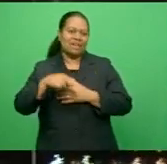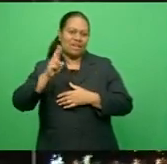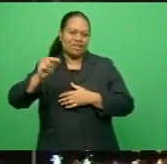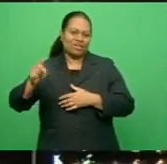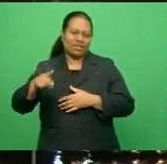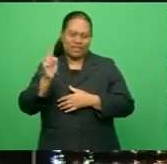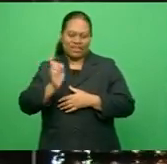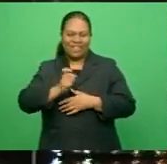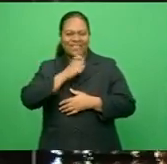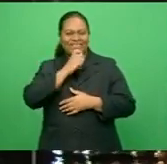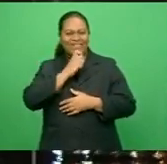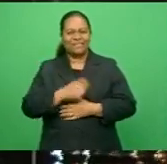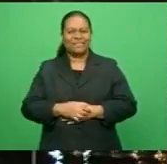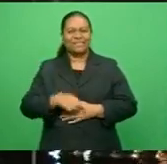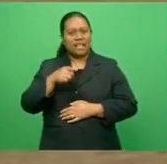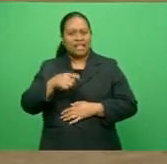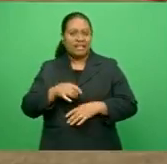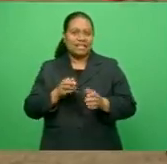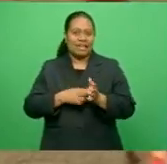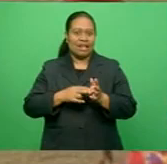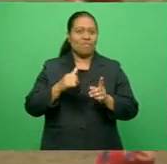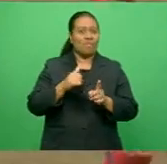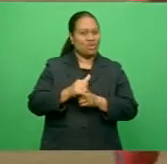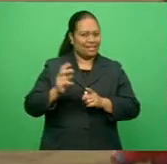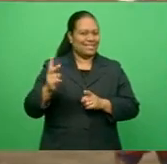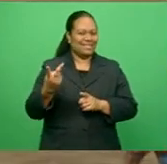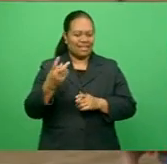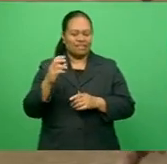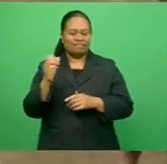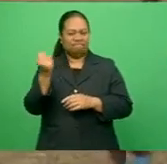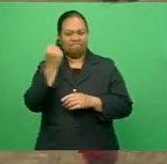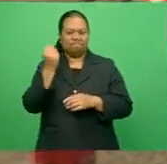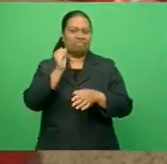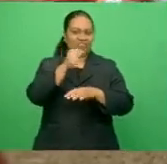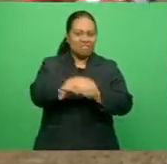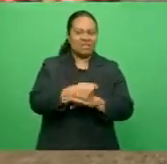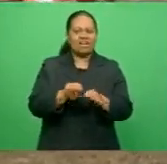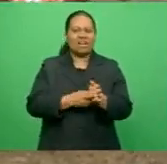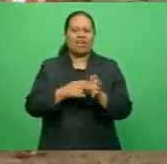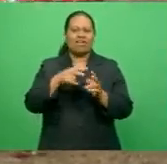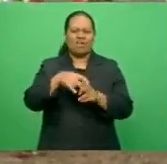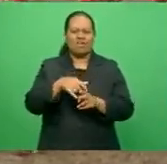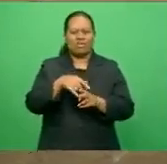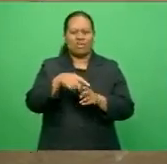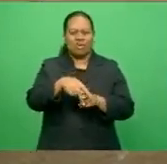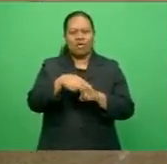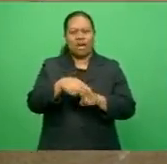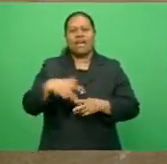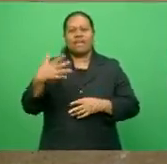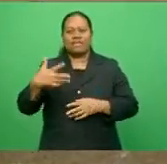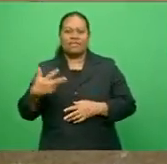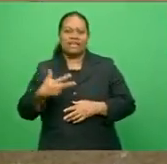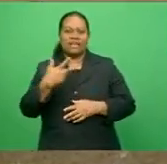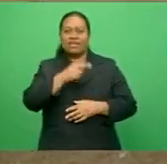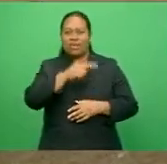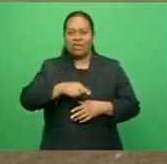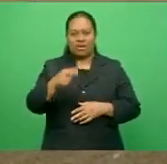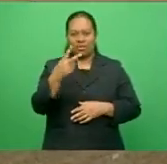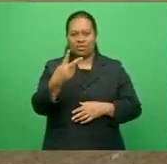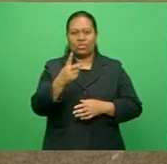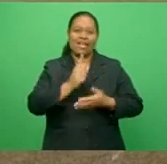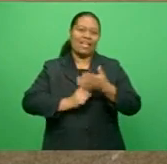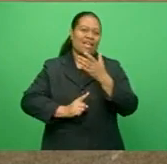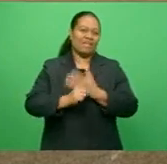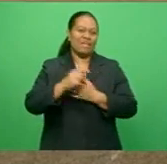this afternoon. This is Namosi's second win over Nandronga this season after beating them 15-8 in round 2 of the competition